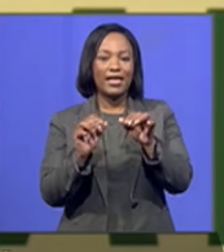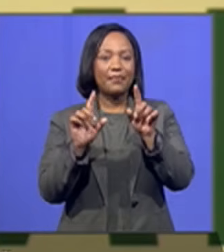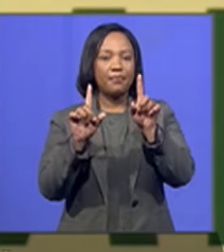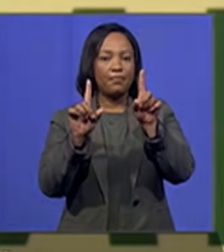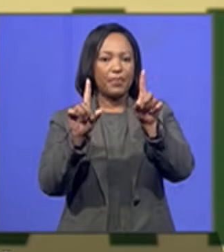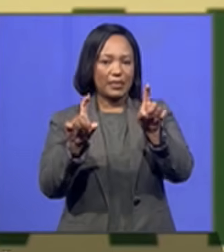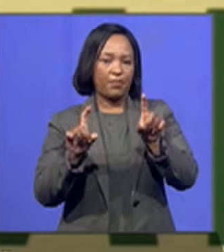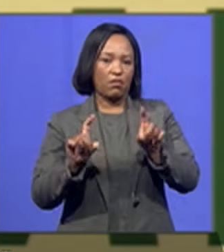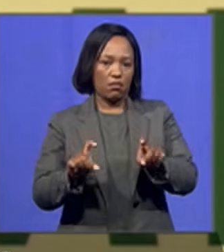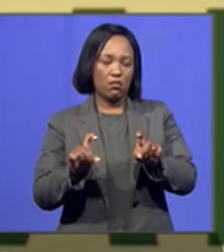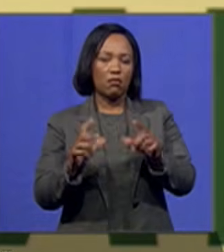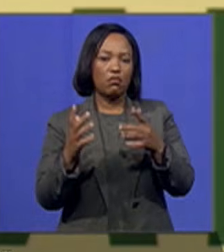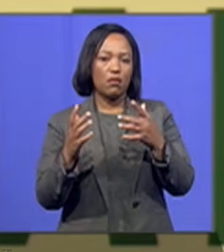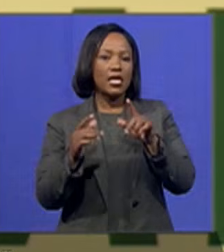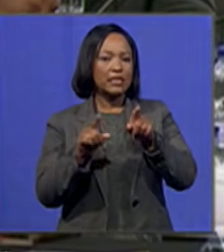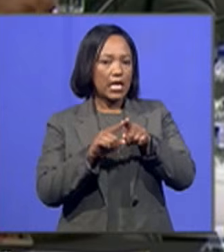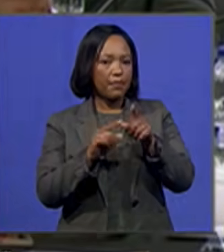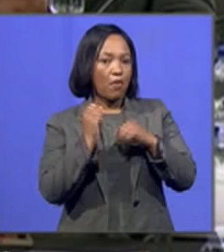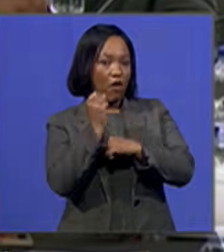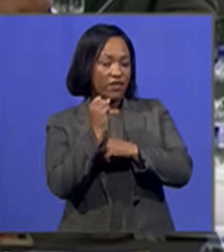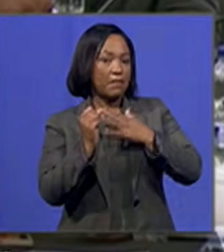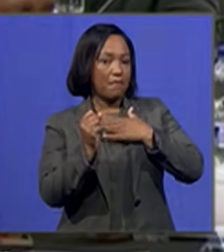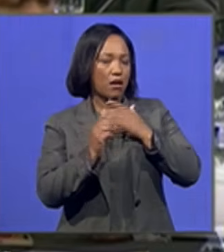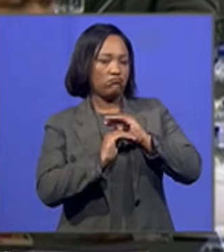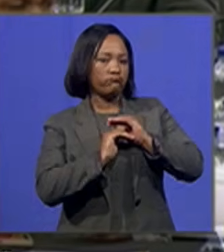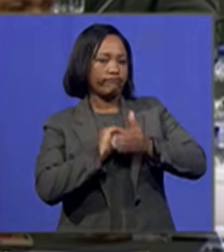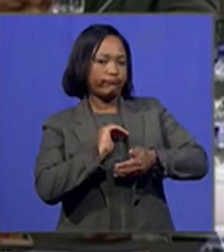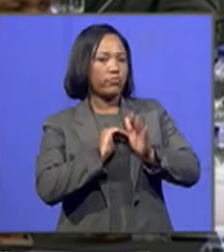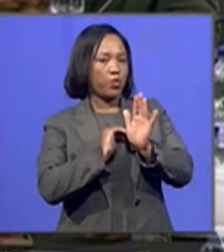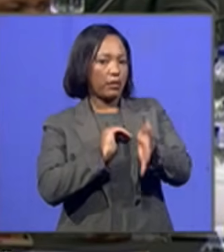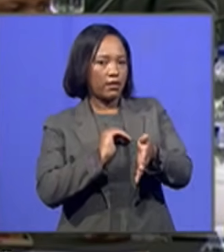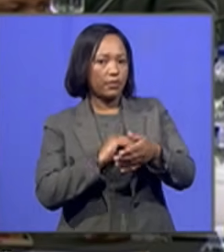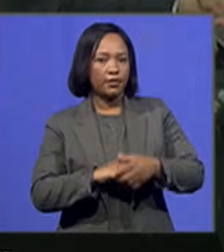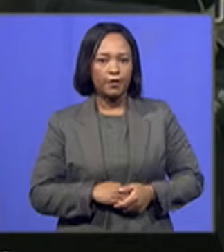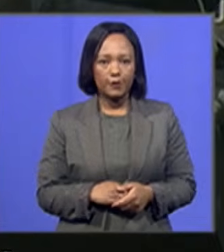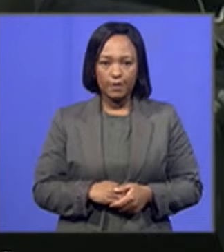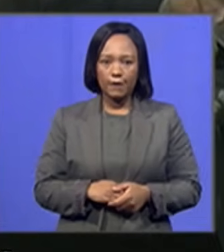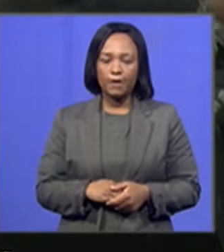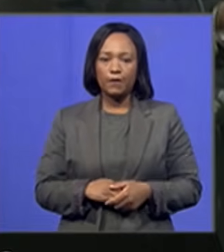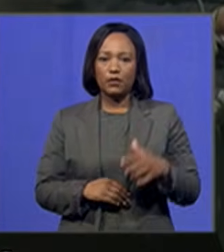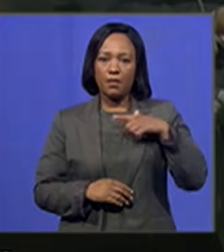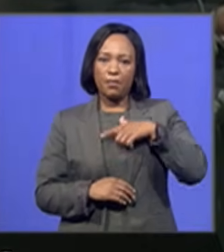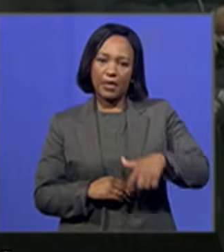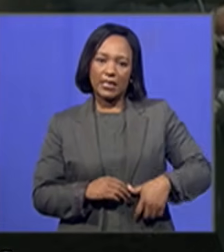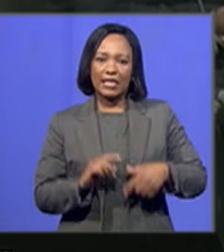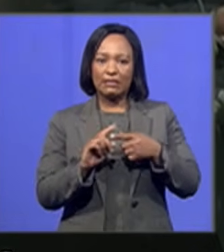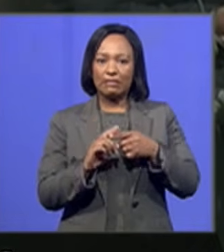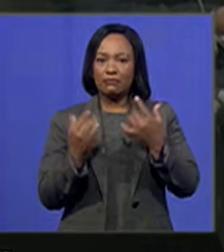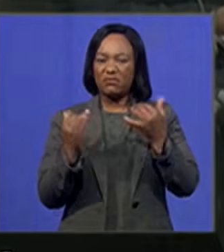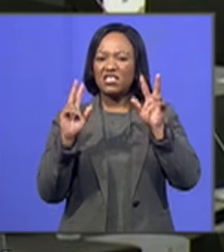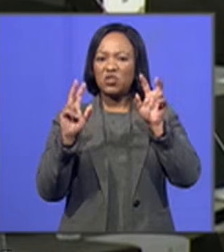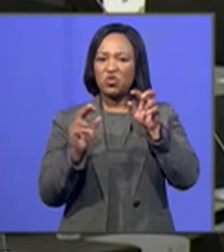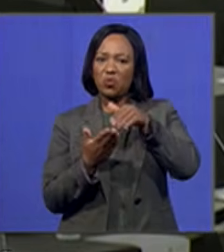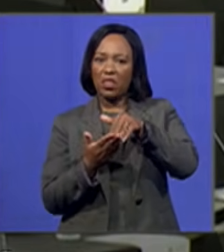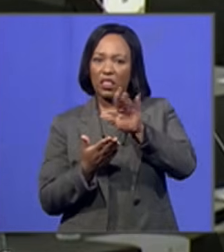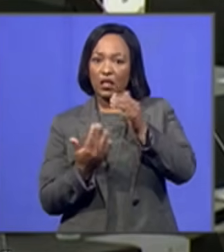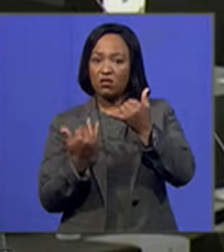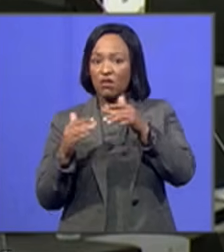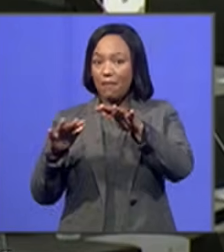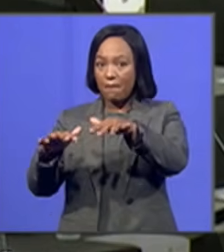and safeguard the integrity of my office. Ho theolwa ha mopresidente setulong e bile tabakgolo parlamenteng ka